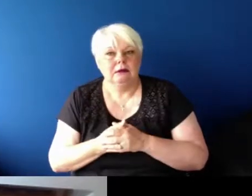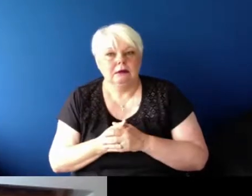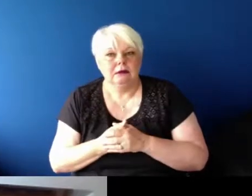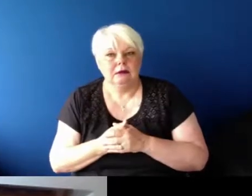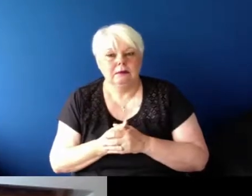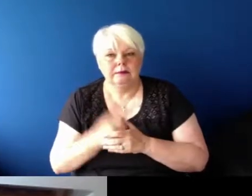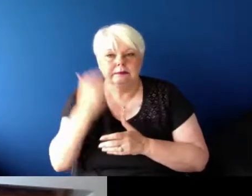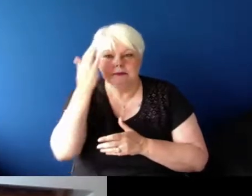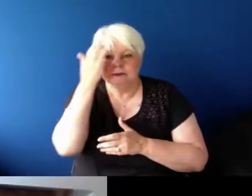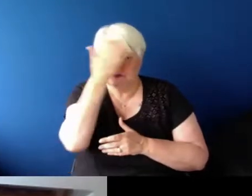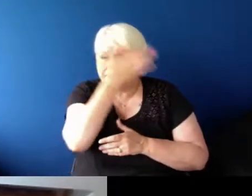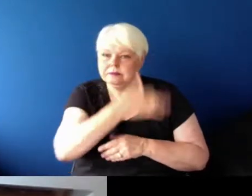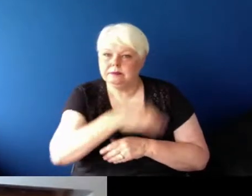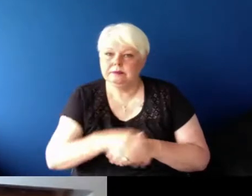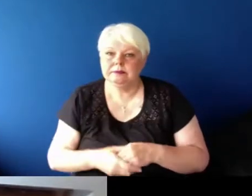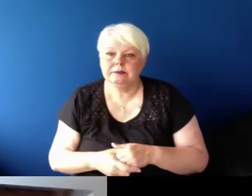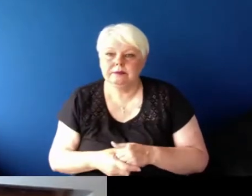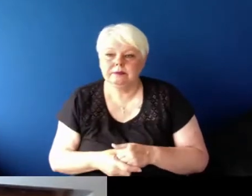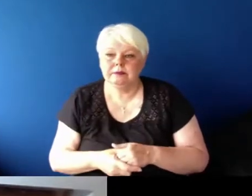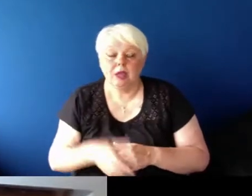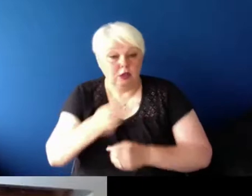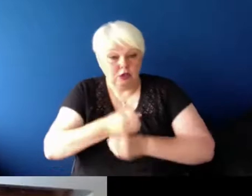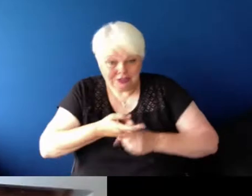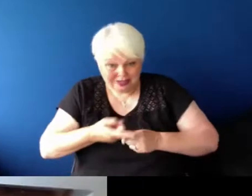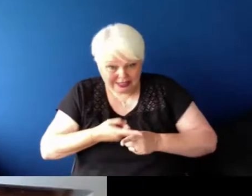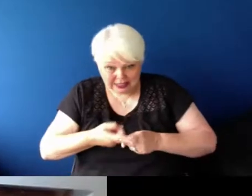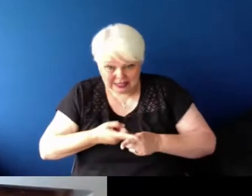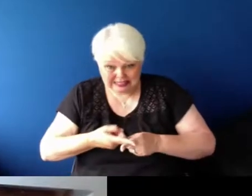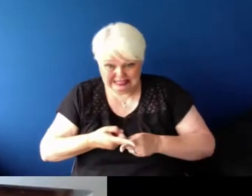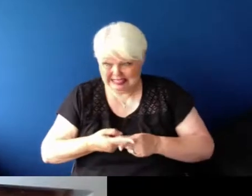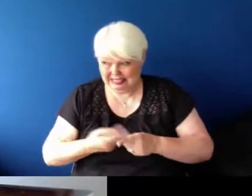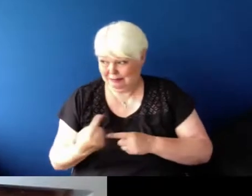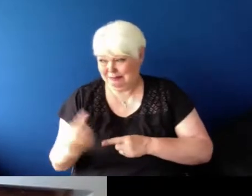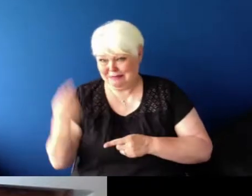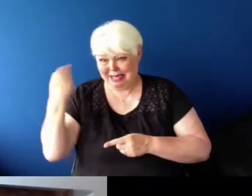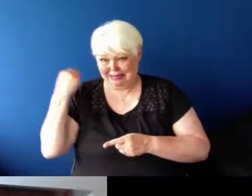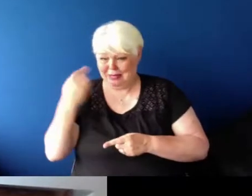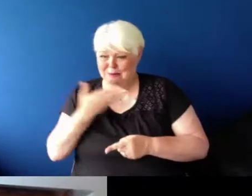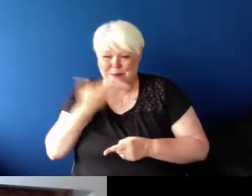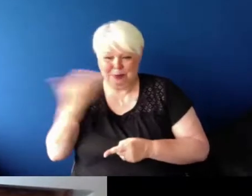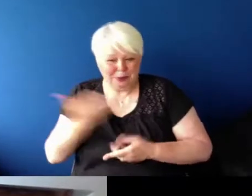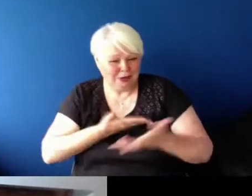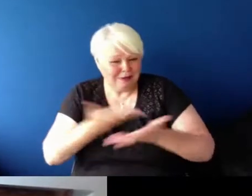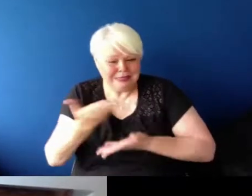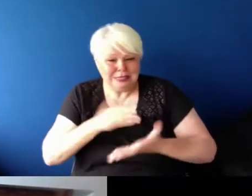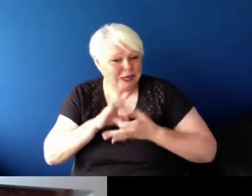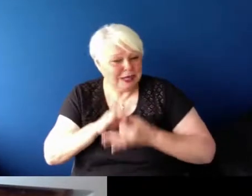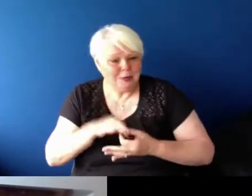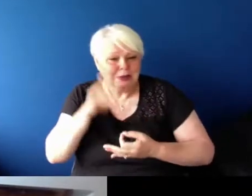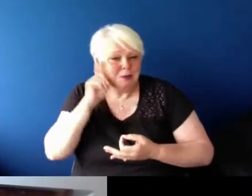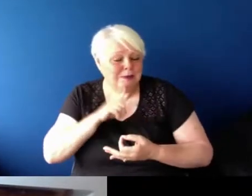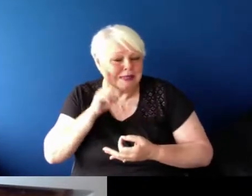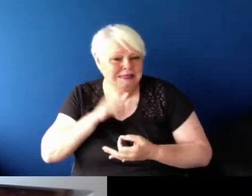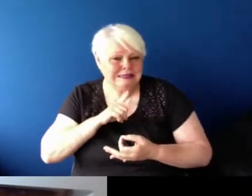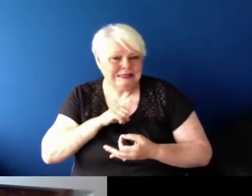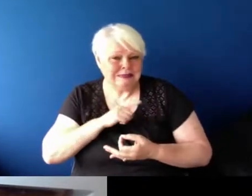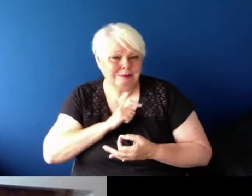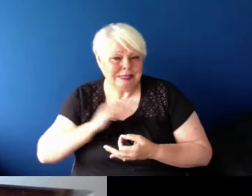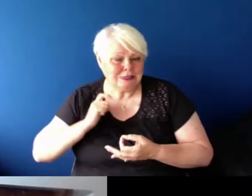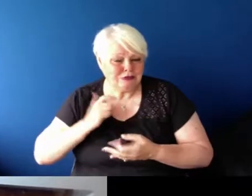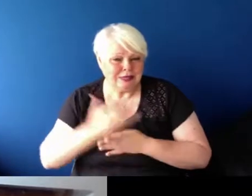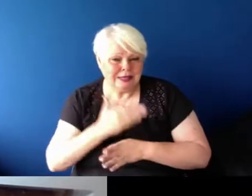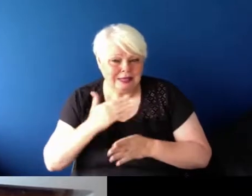And obviously, you know, the Church of England having conversations about women's ministry at that point. Methodism, I mean, we've always